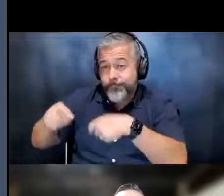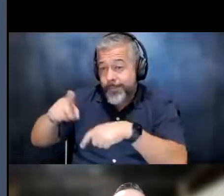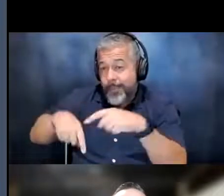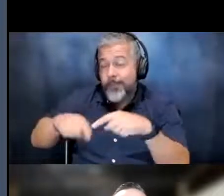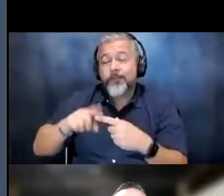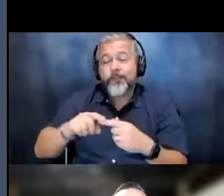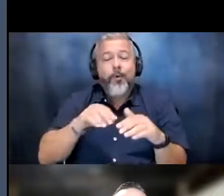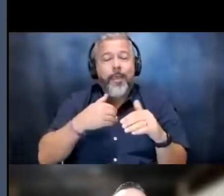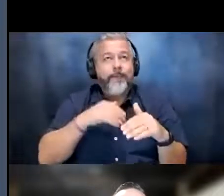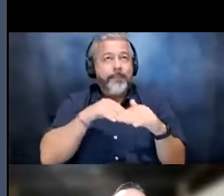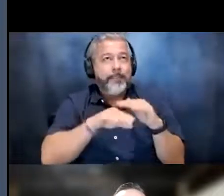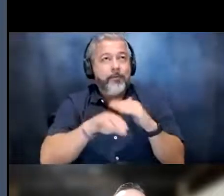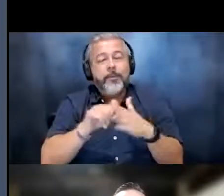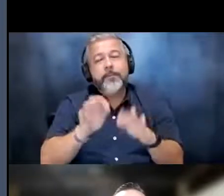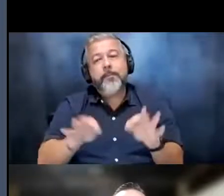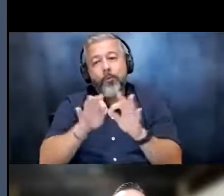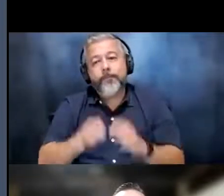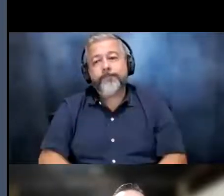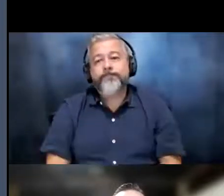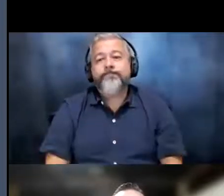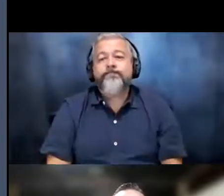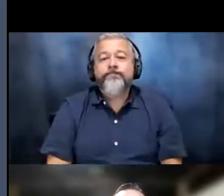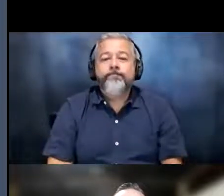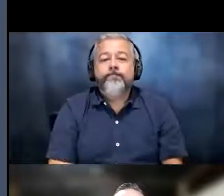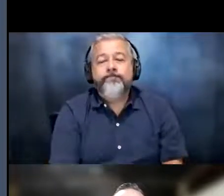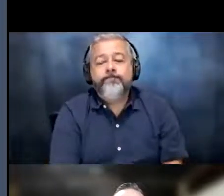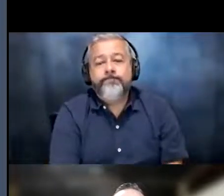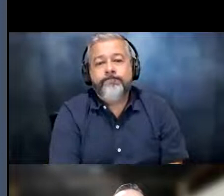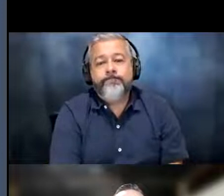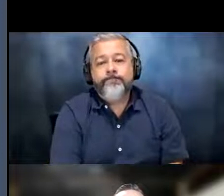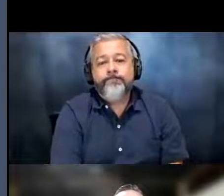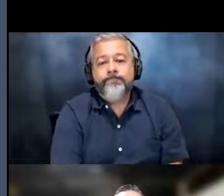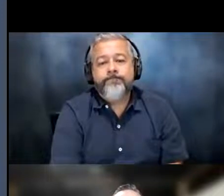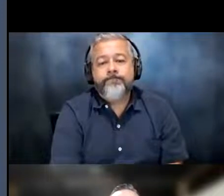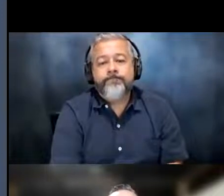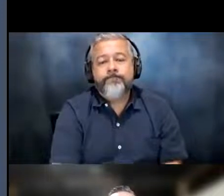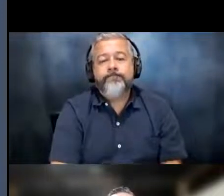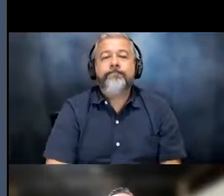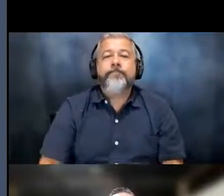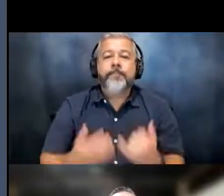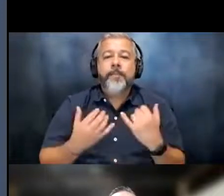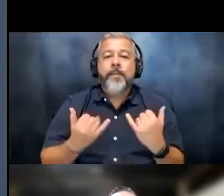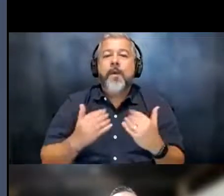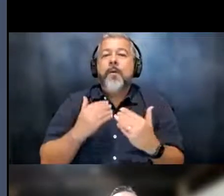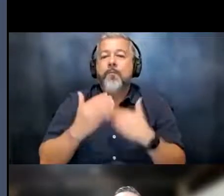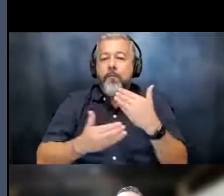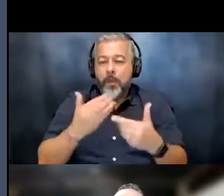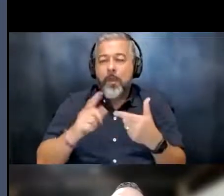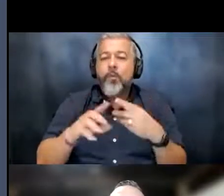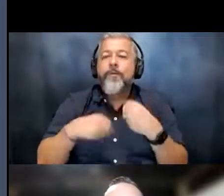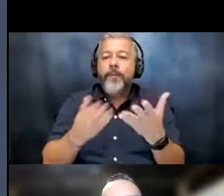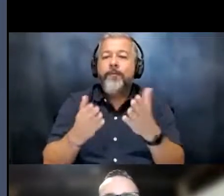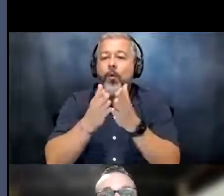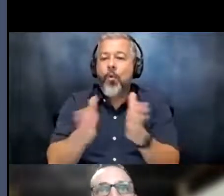important. And so moving along, so we've given an overview of